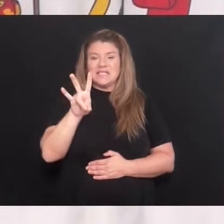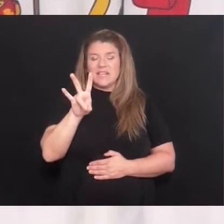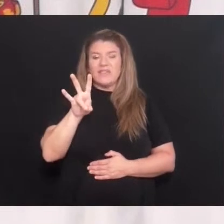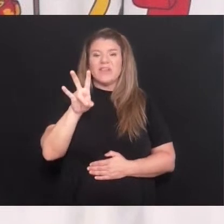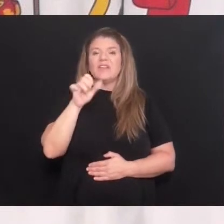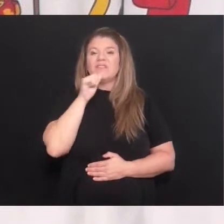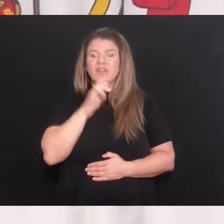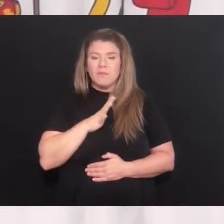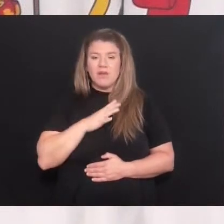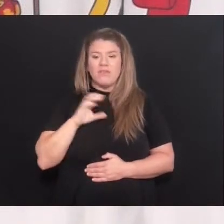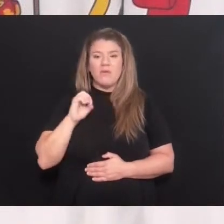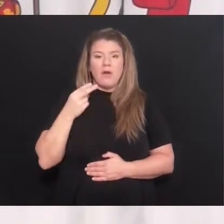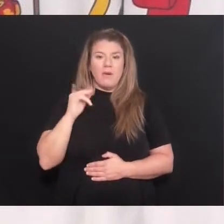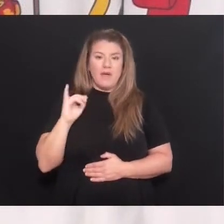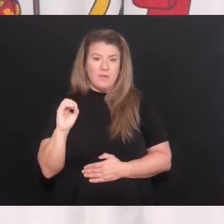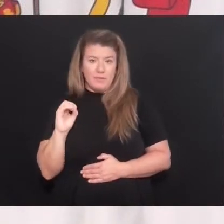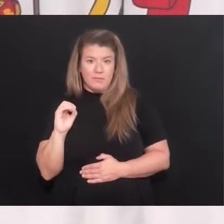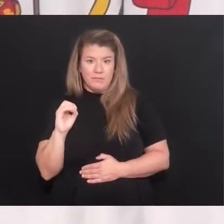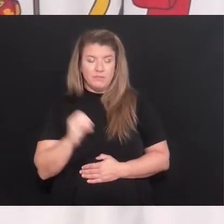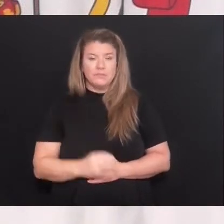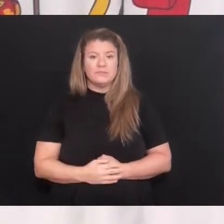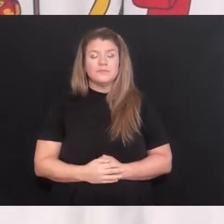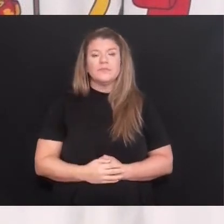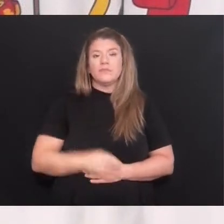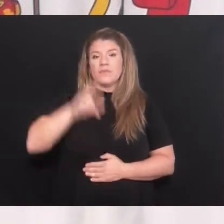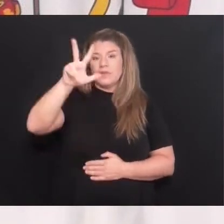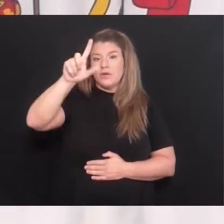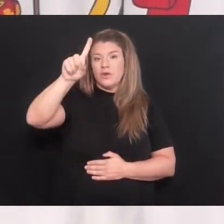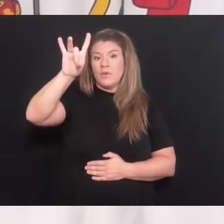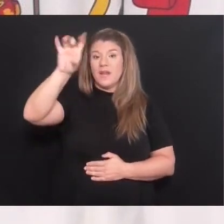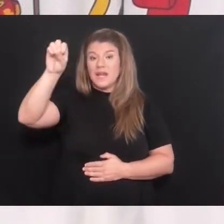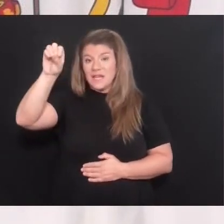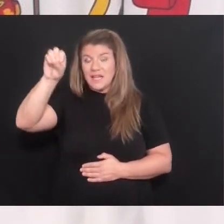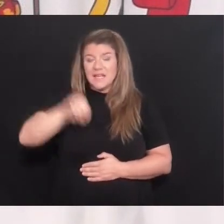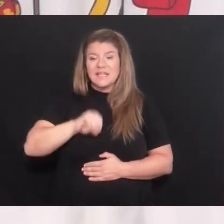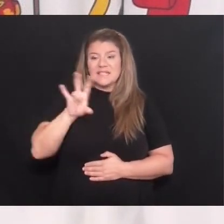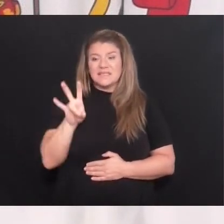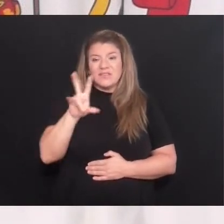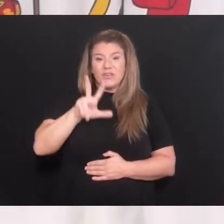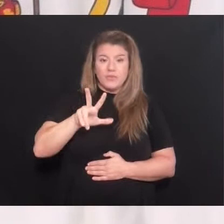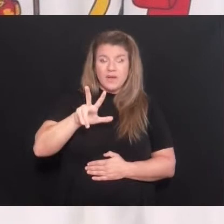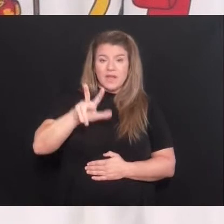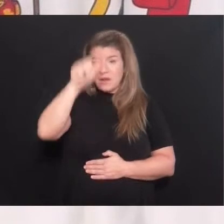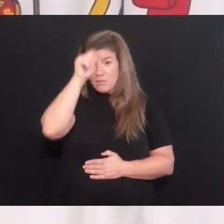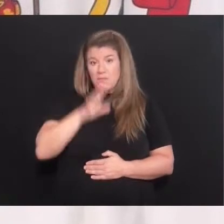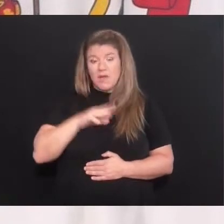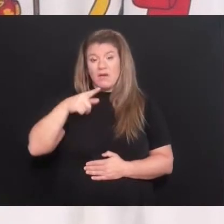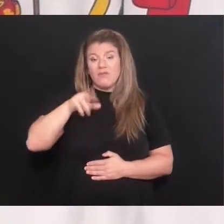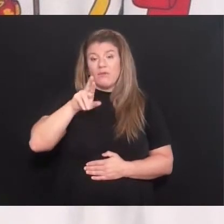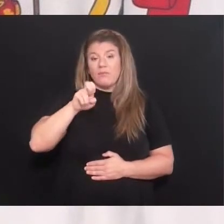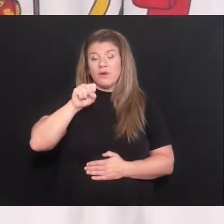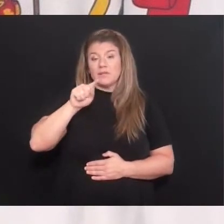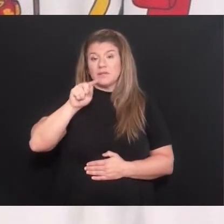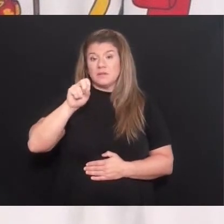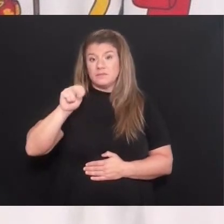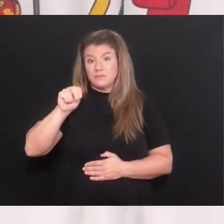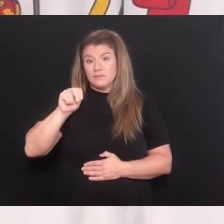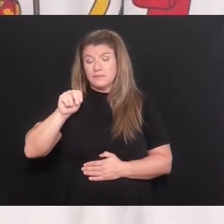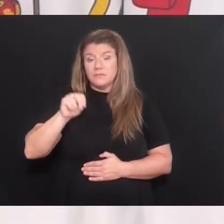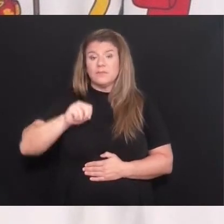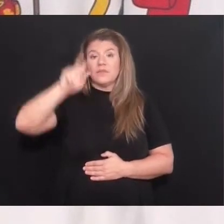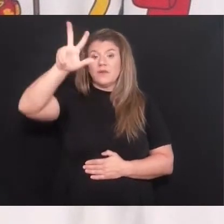87-year-old female from Ohio County. The 3,180th death is a 73-year-old male from Preston County.